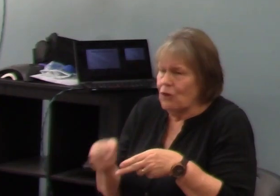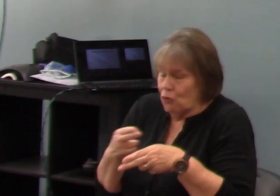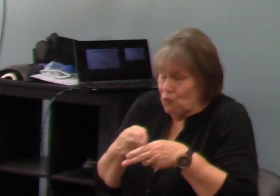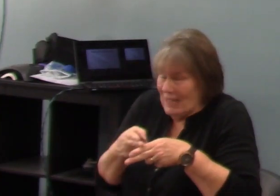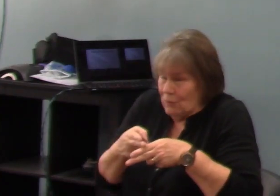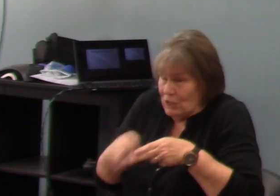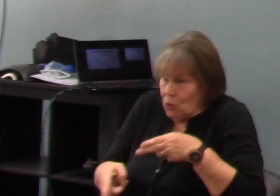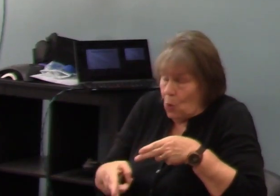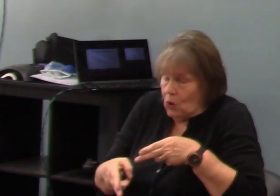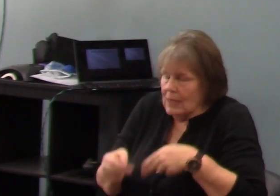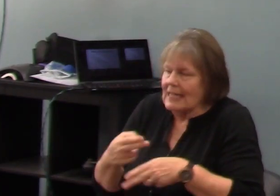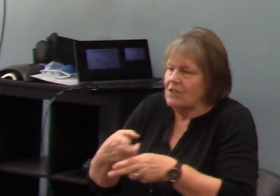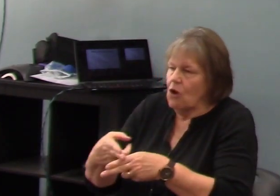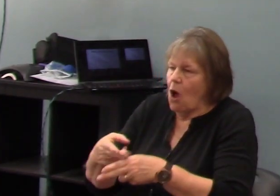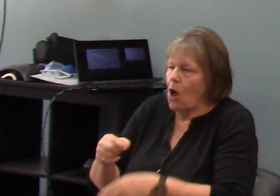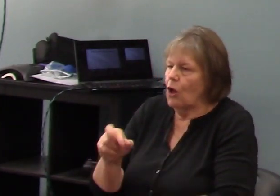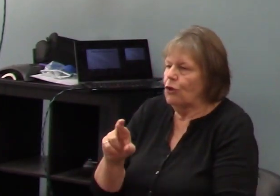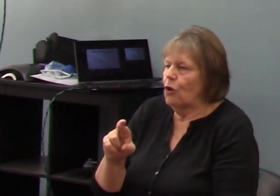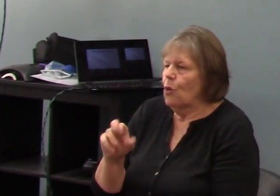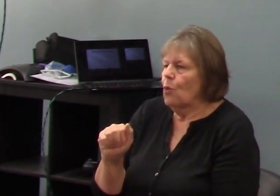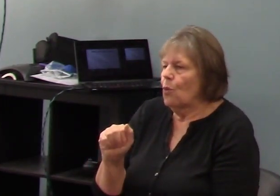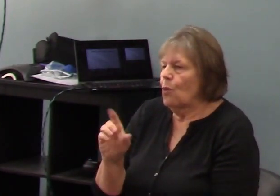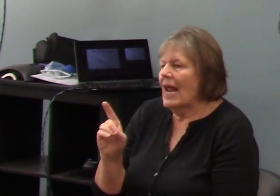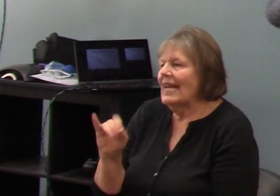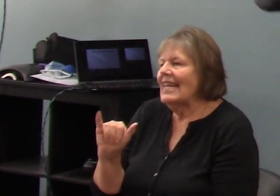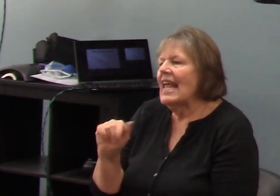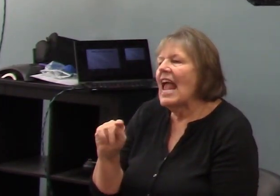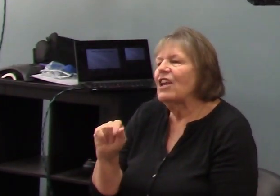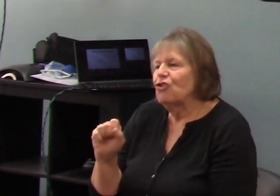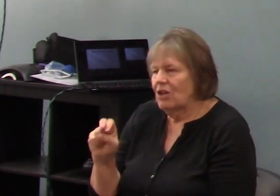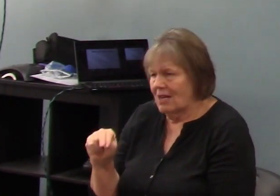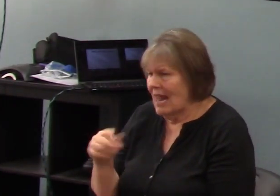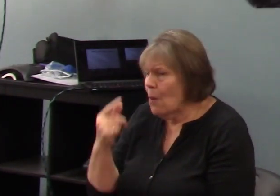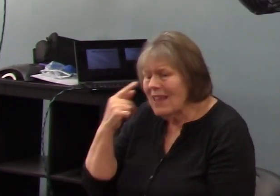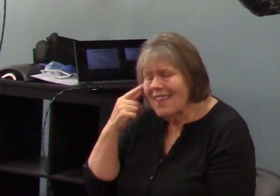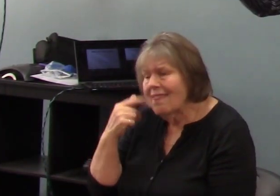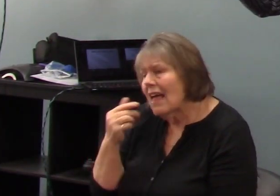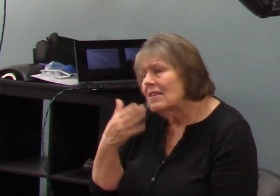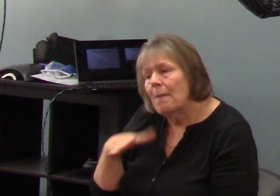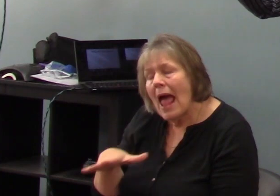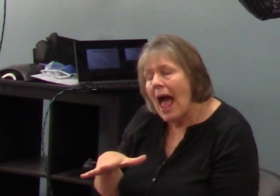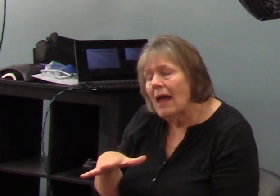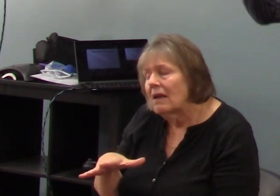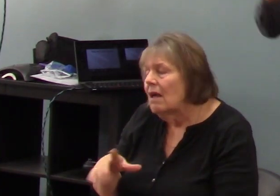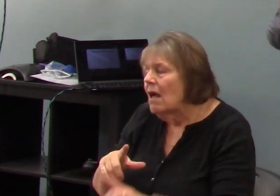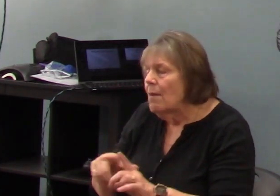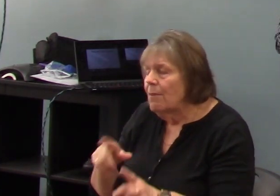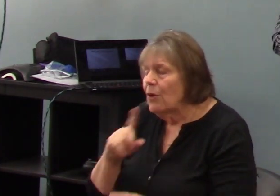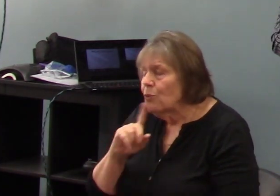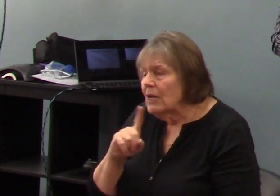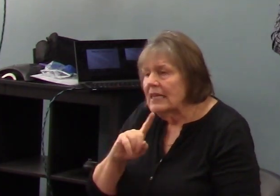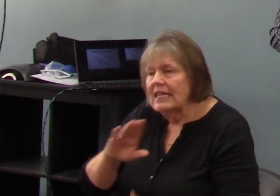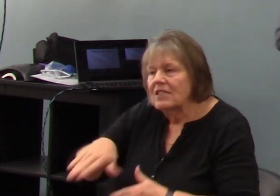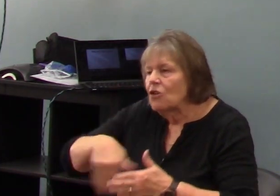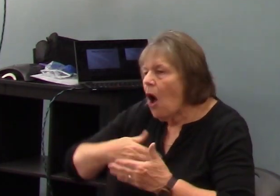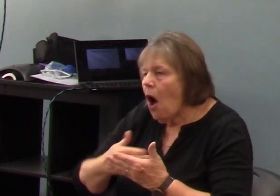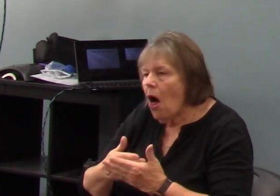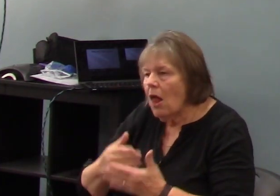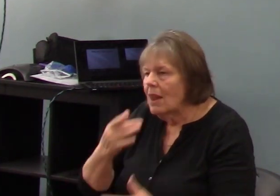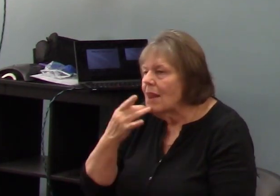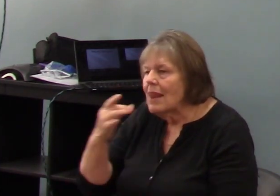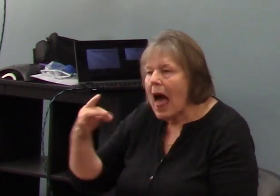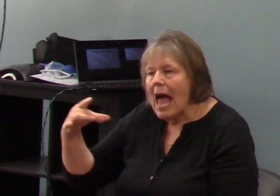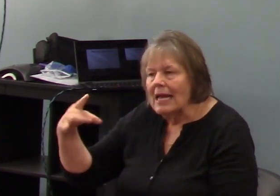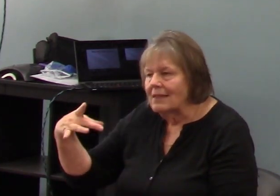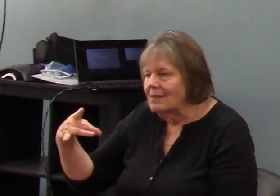it's called radiation, and we think that's really bad, but it's all basically light in one way or another. We can only see a part of